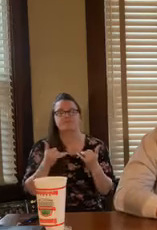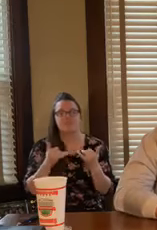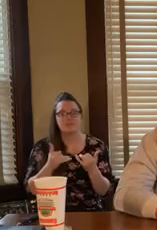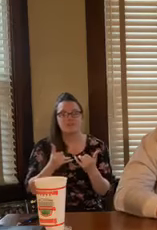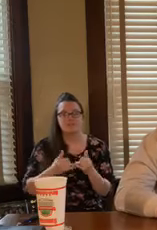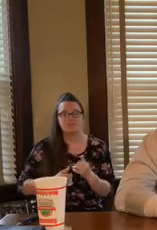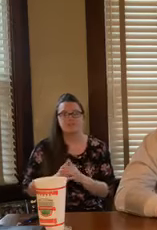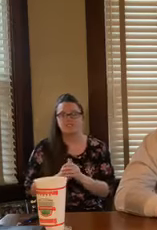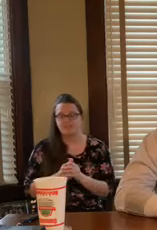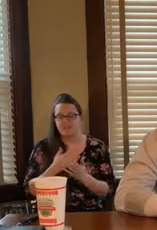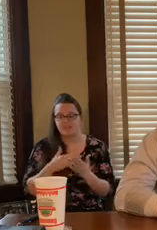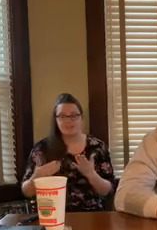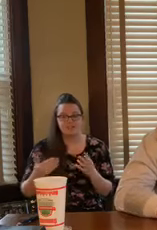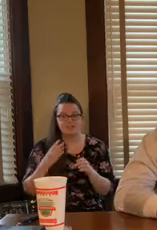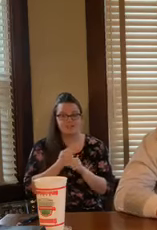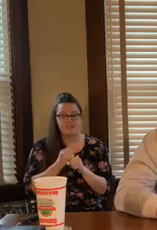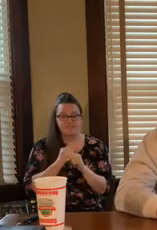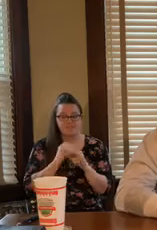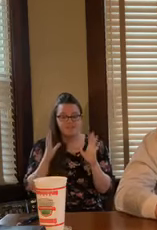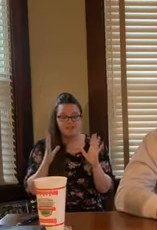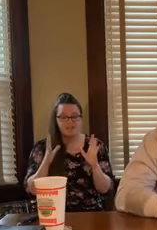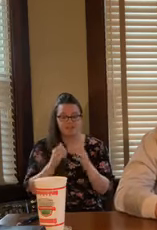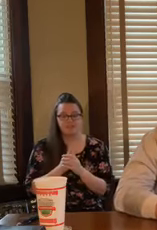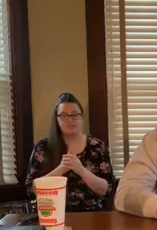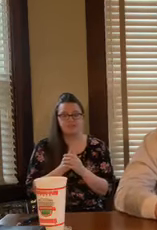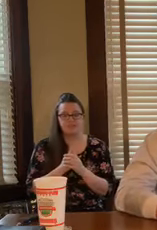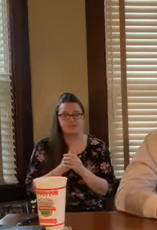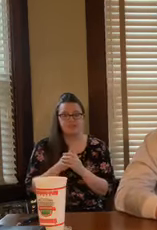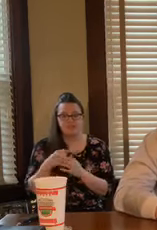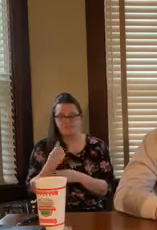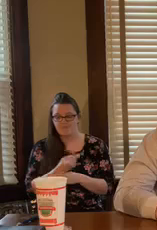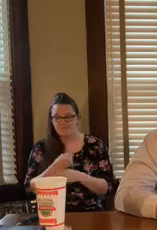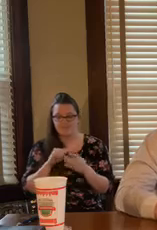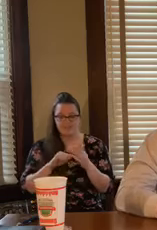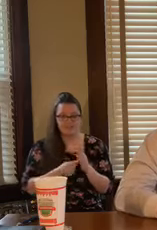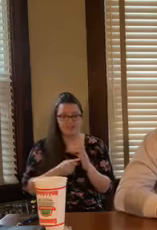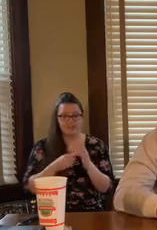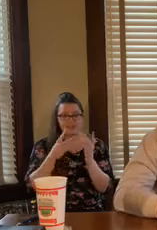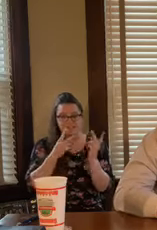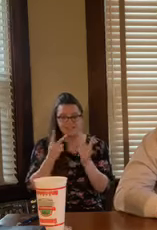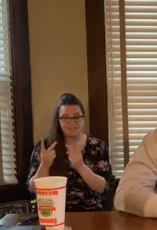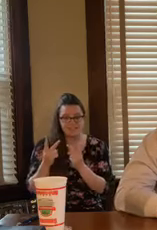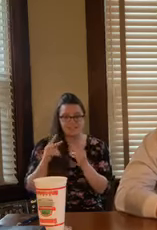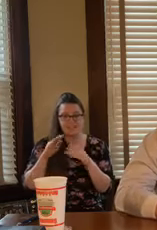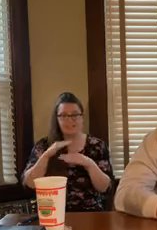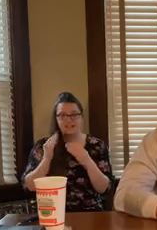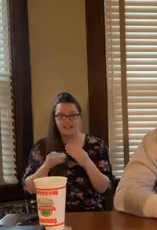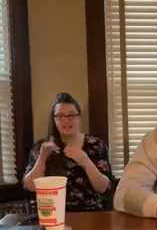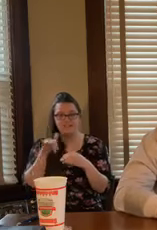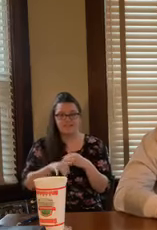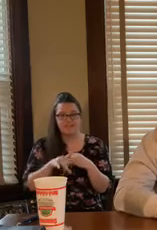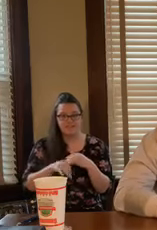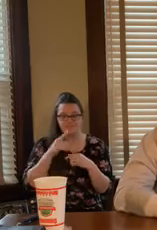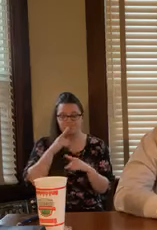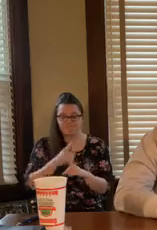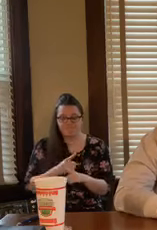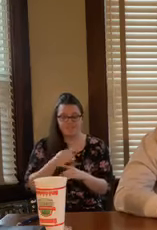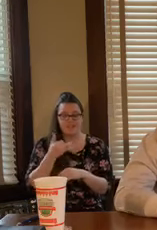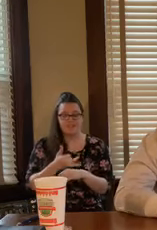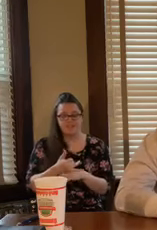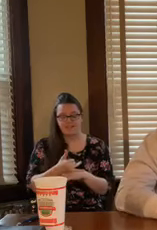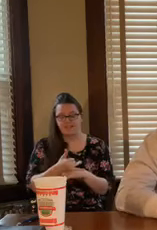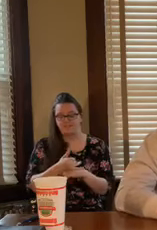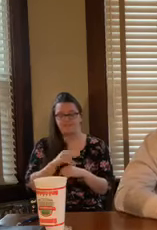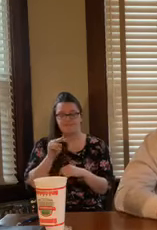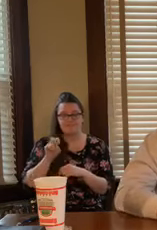getting brighter. We're starting to see the end of this whole pandemic, quarantine type of thing. The news reports that are coming out are